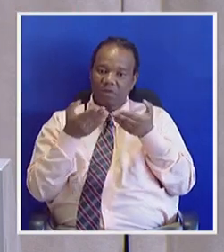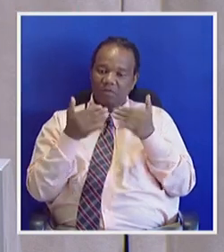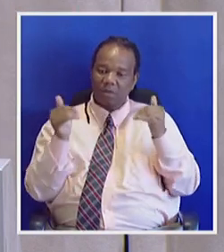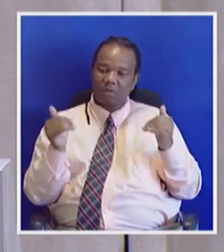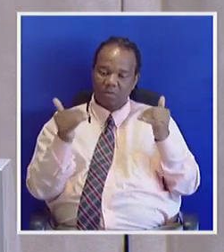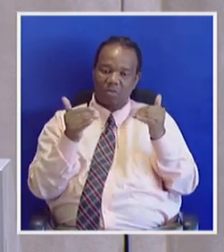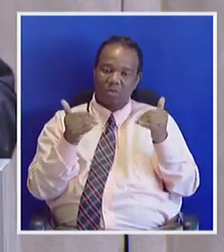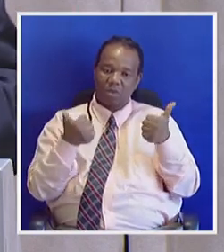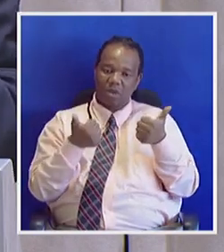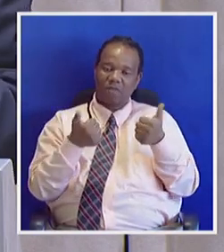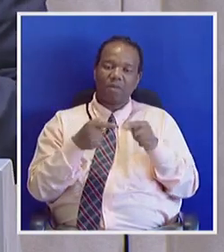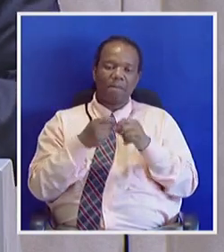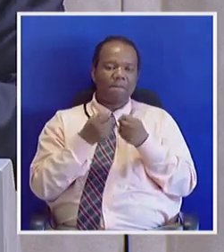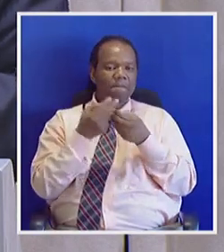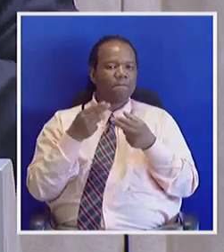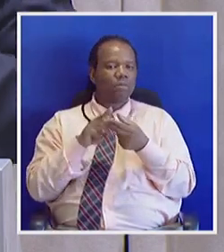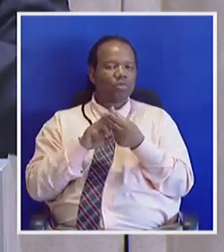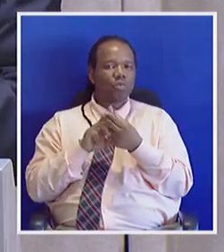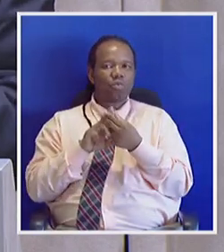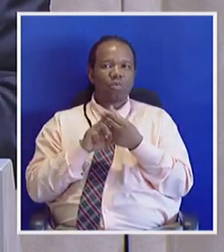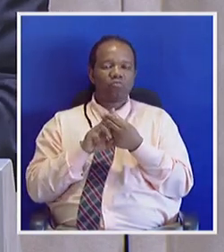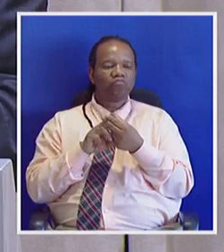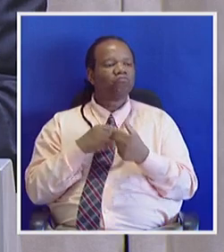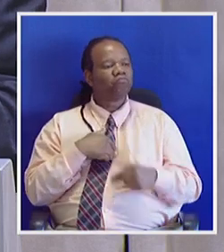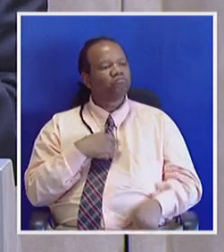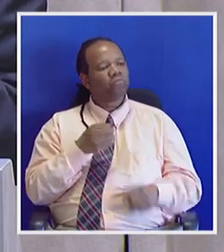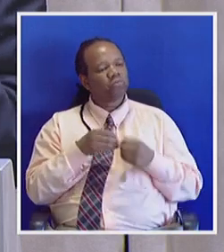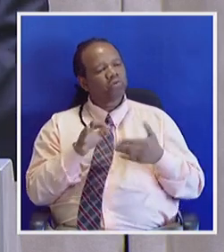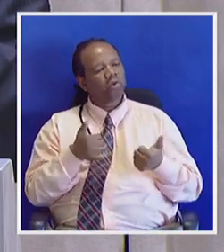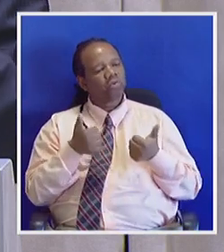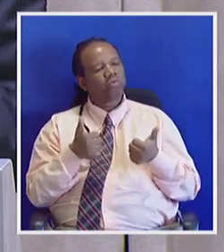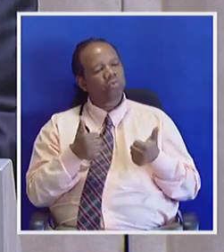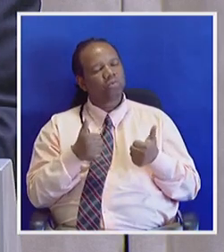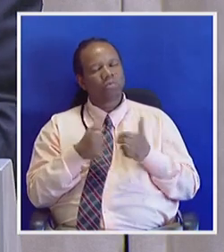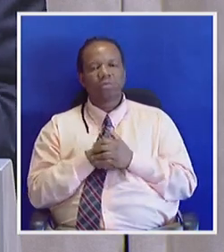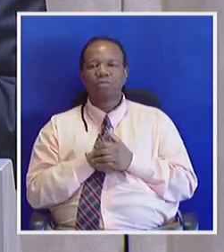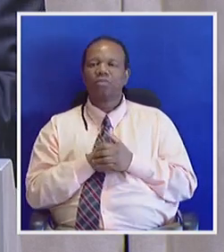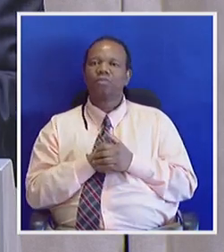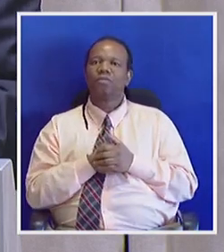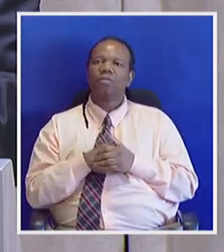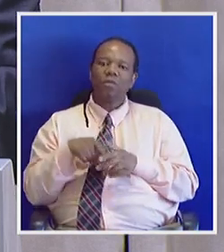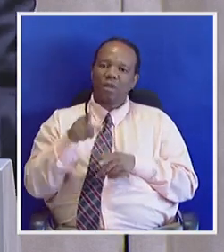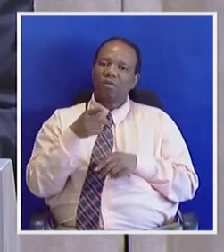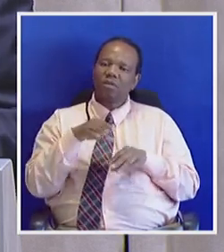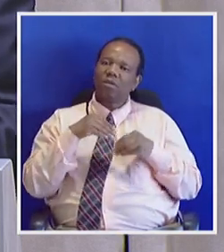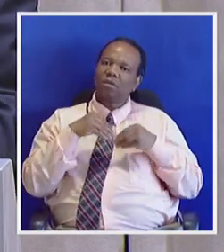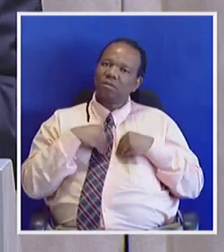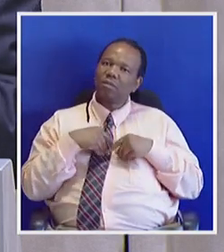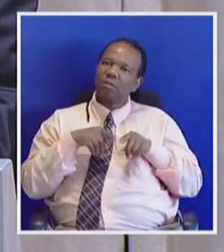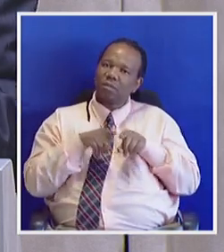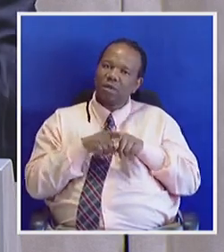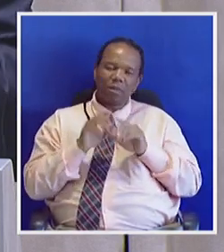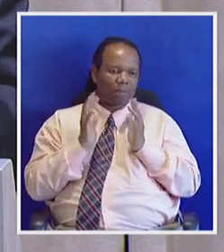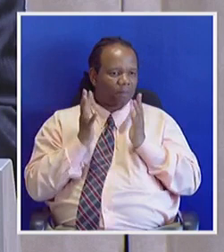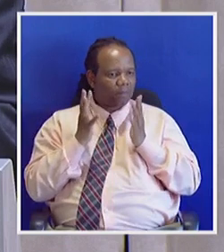And many unions say this is a good beginning. And I think we should embrace it and applaud it as such,